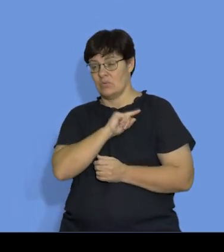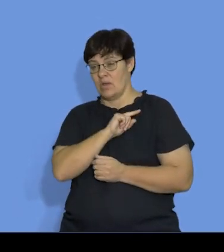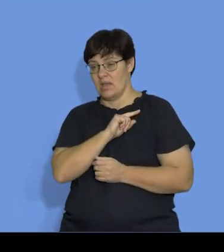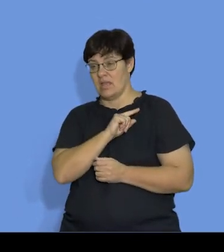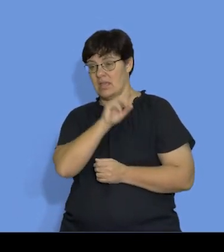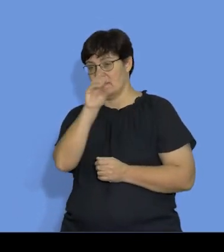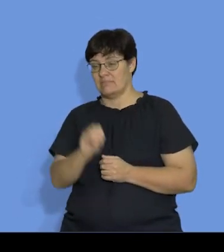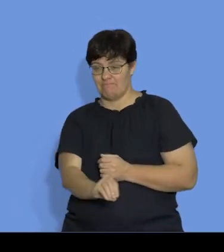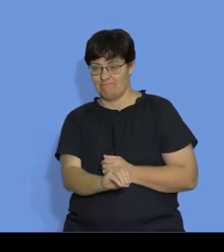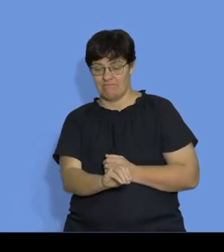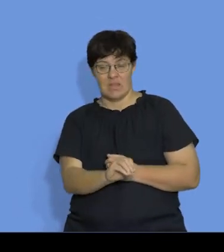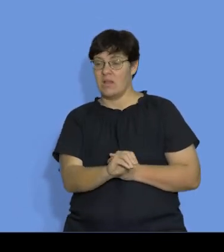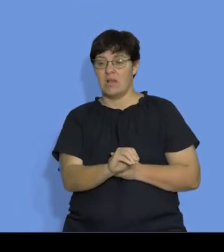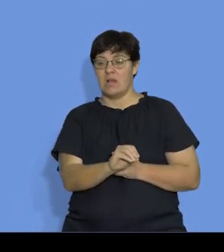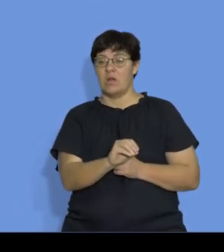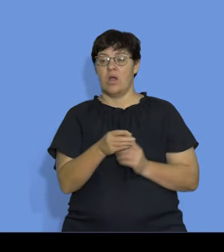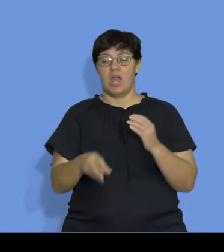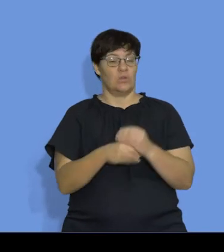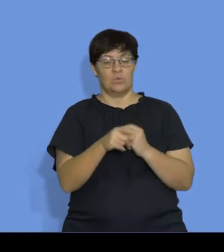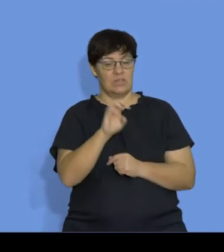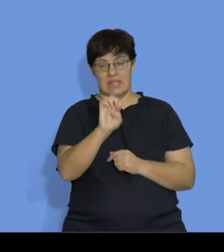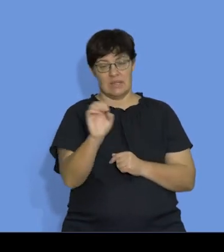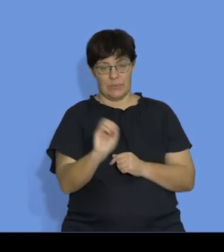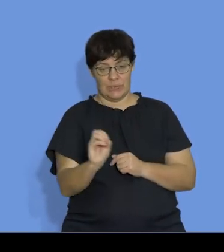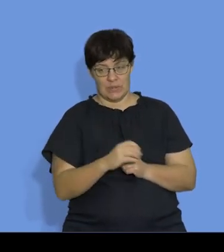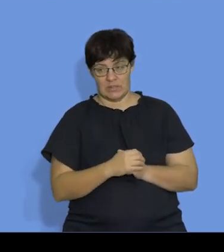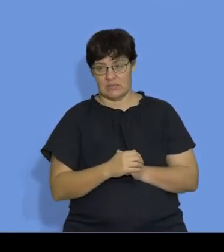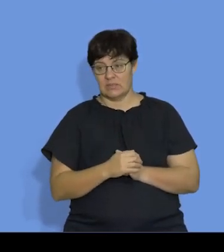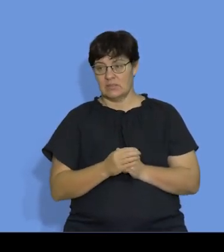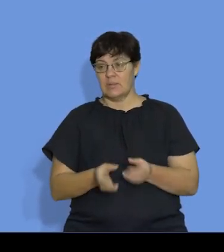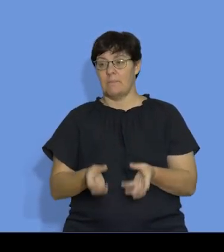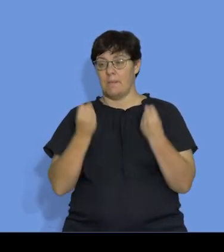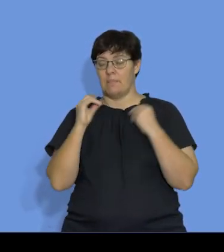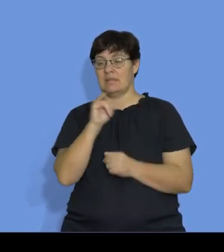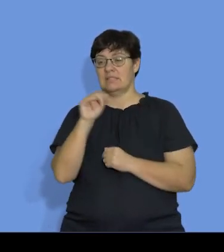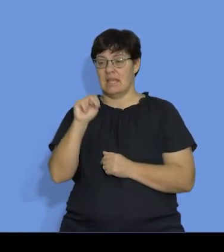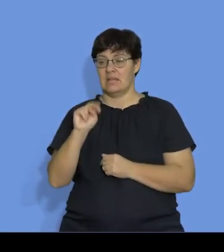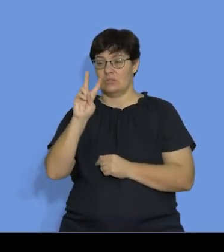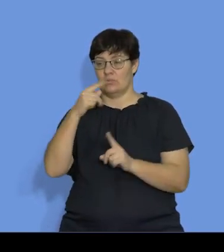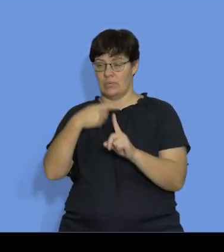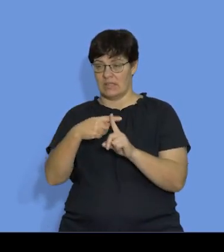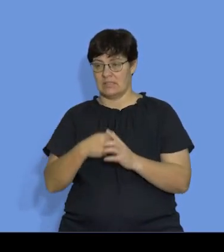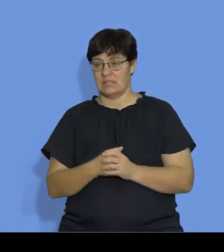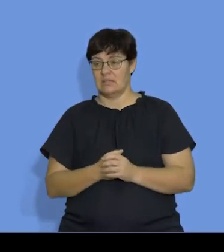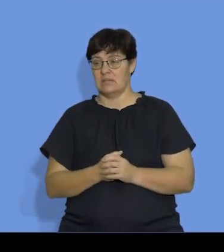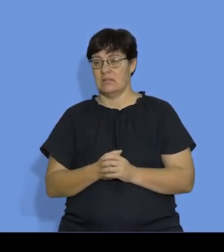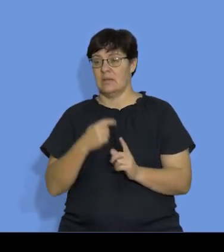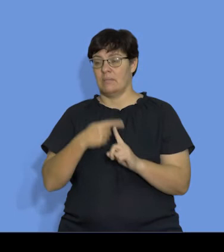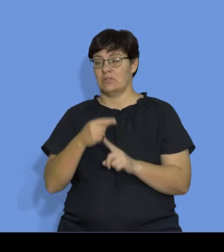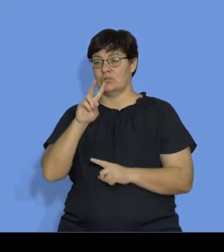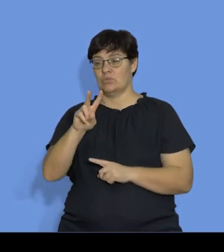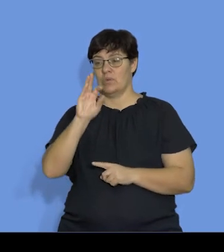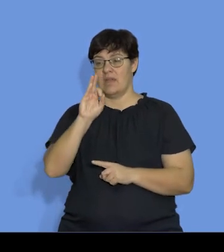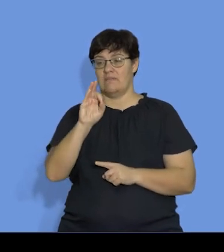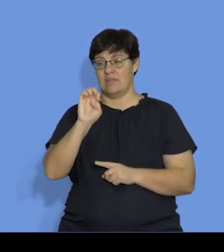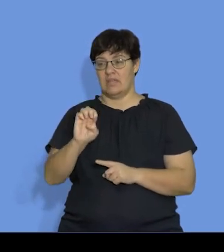ionic equation, we don't include the electrons. Then this gives us zinc, 2 plus, right, plus 2